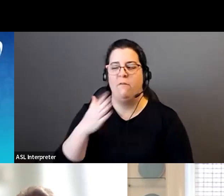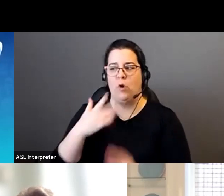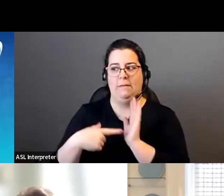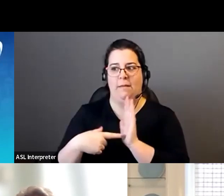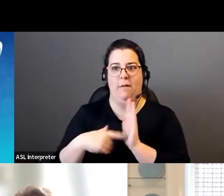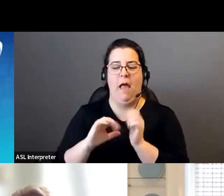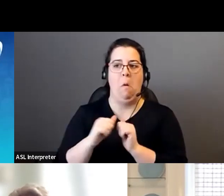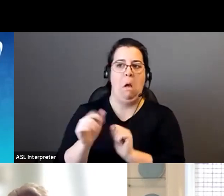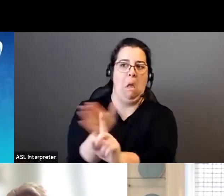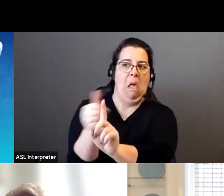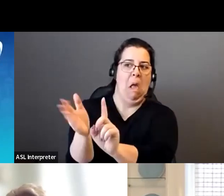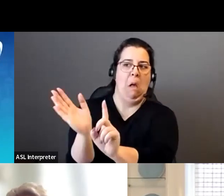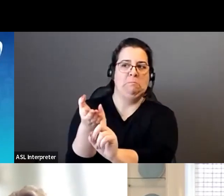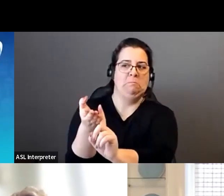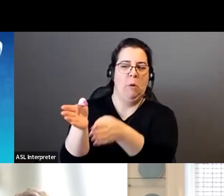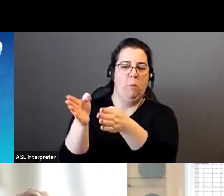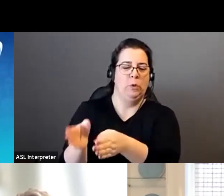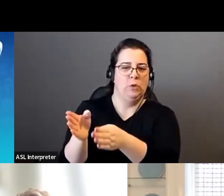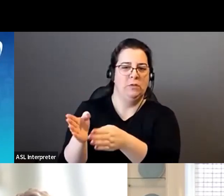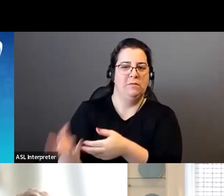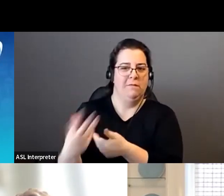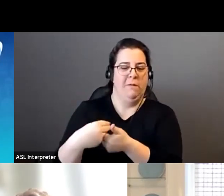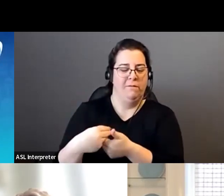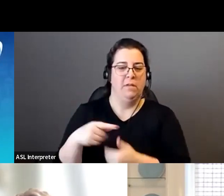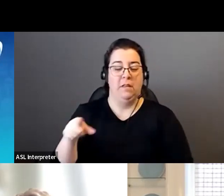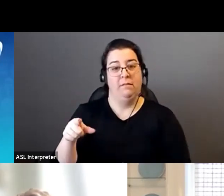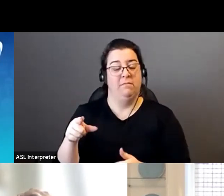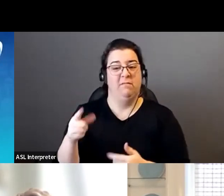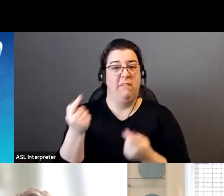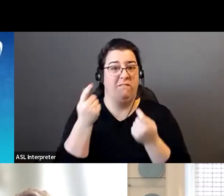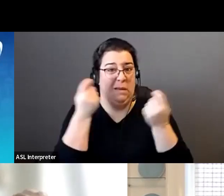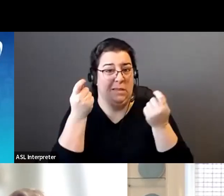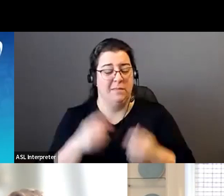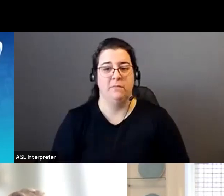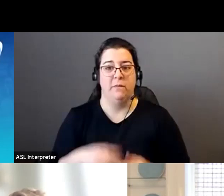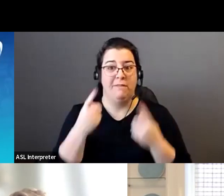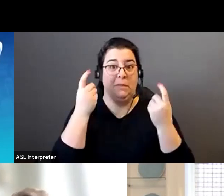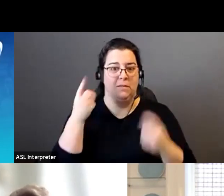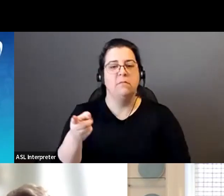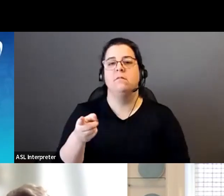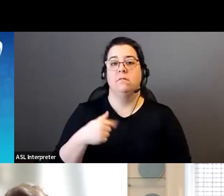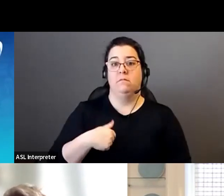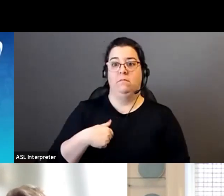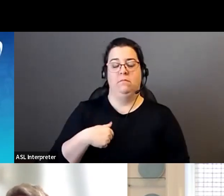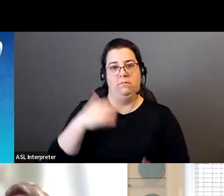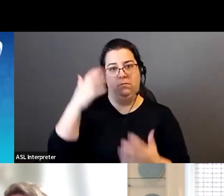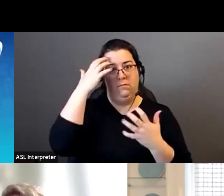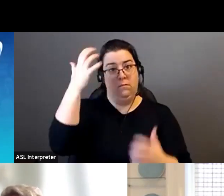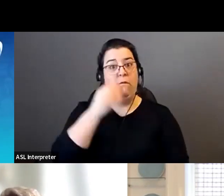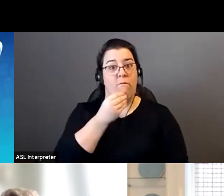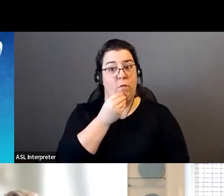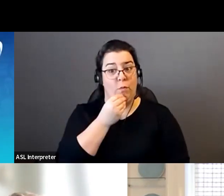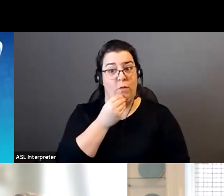my show who was pretty high profile. So I did say earlier on, I'm a foodie, and